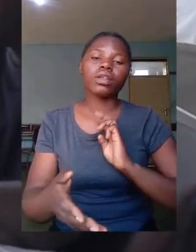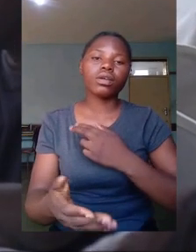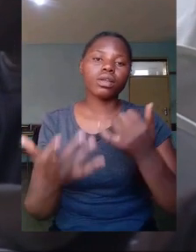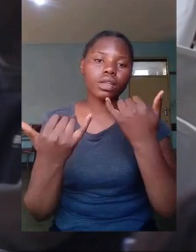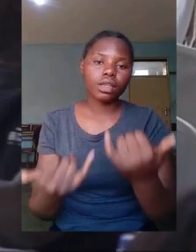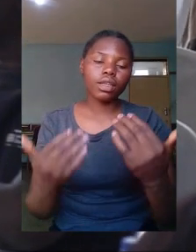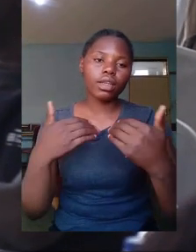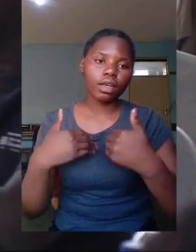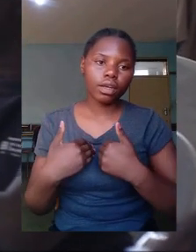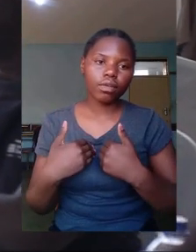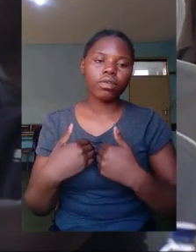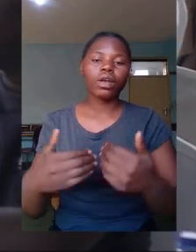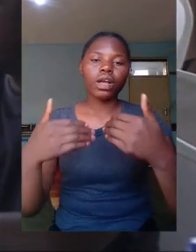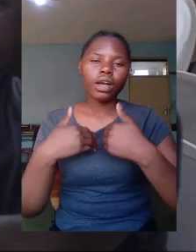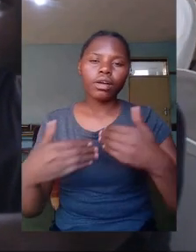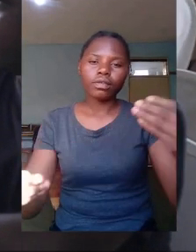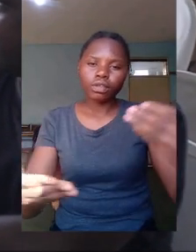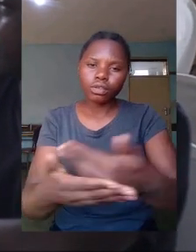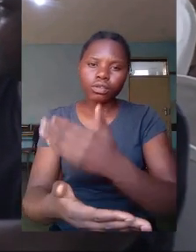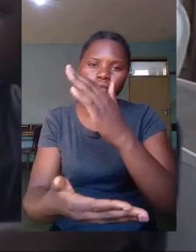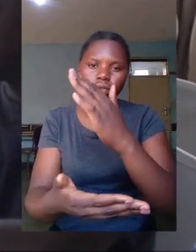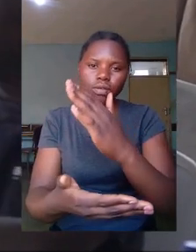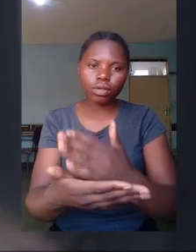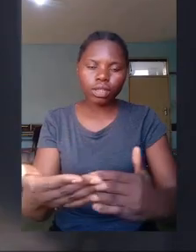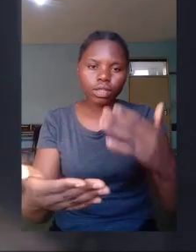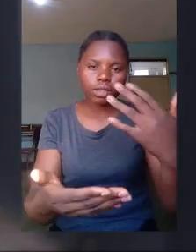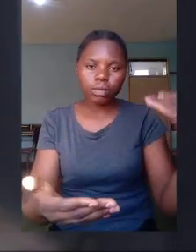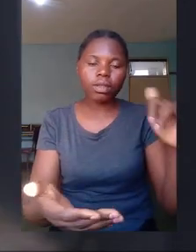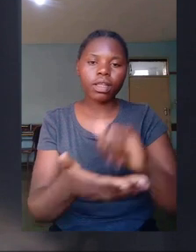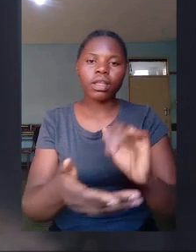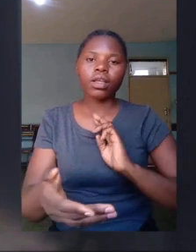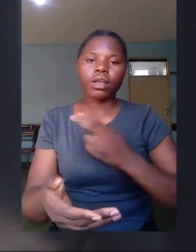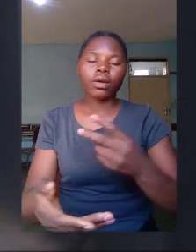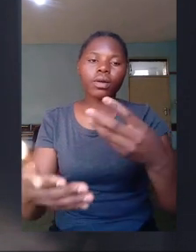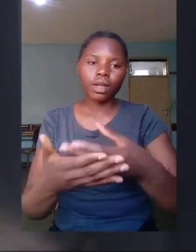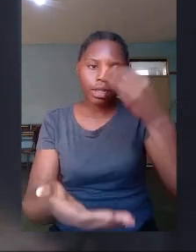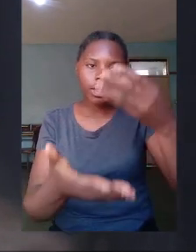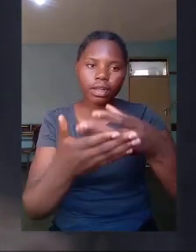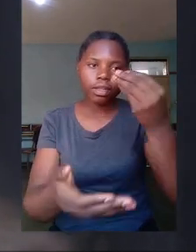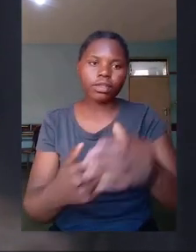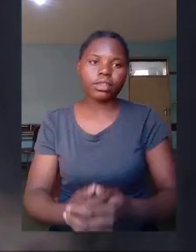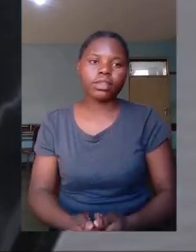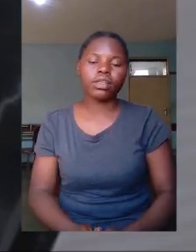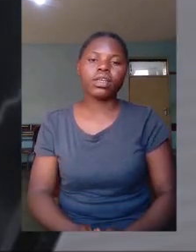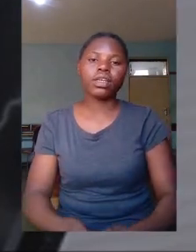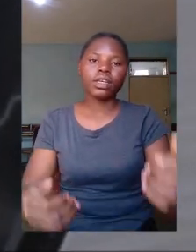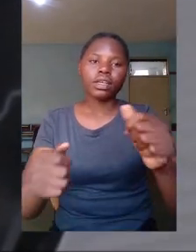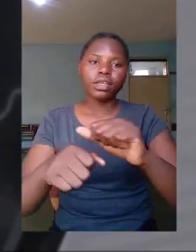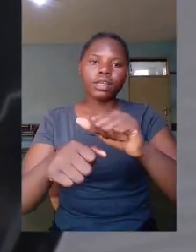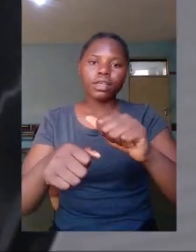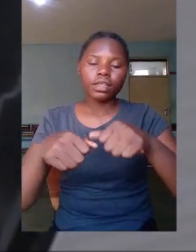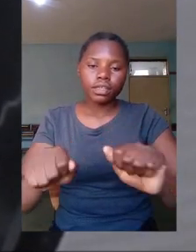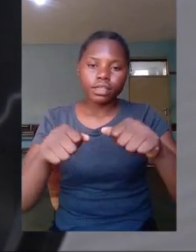We've got new scientific products from artificial intelligence and machine learning that we're seeing scientific skill and value